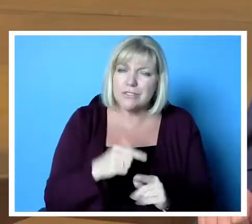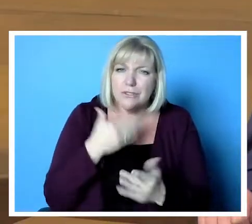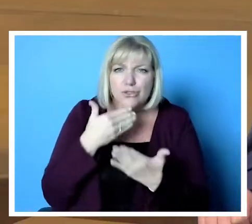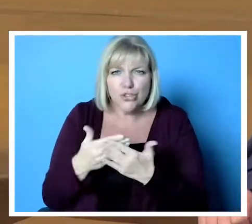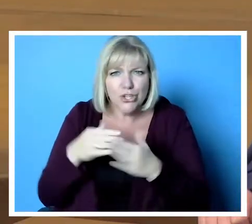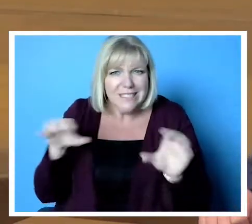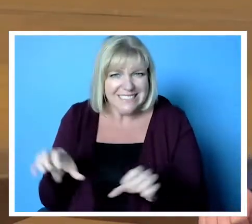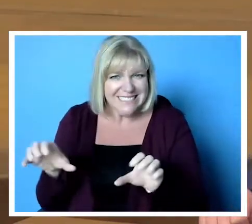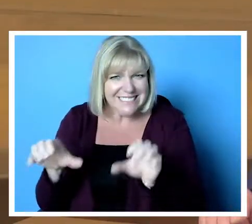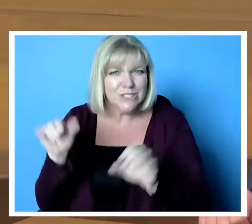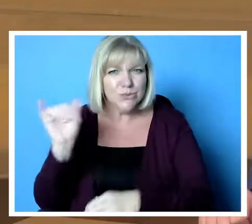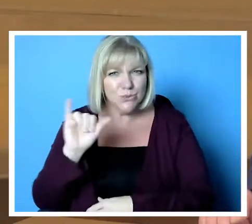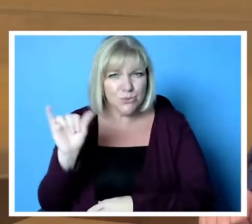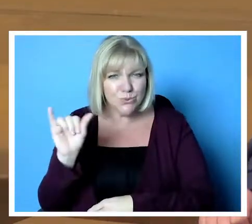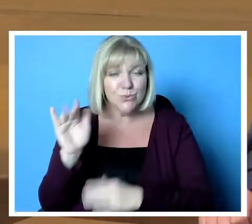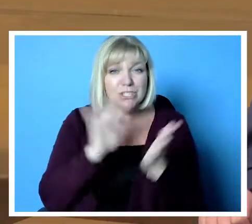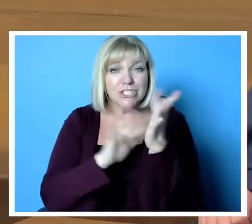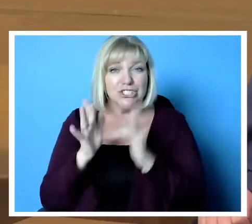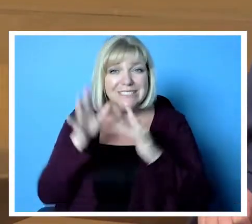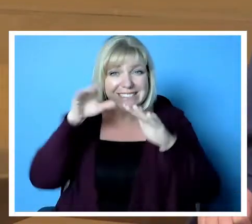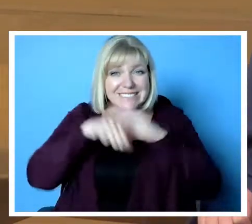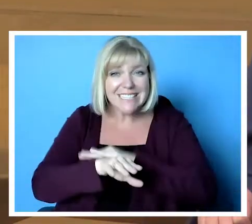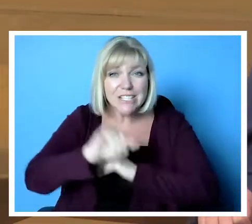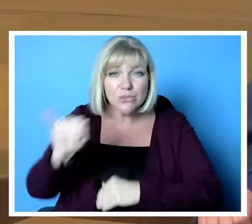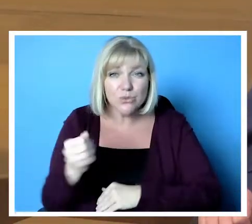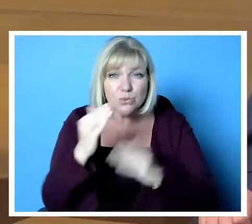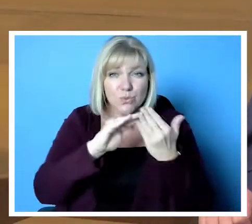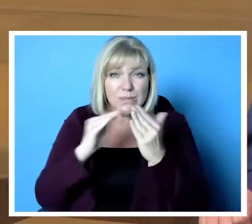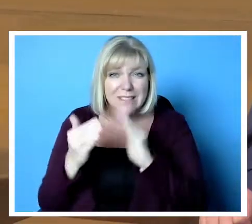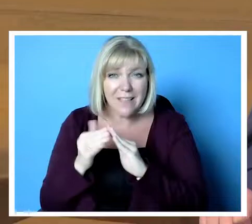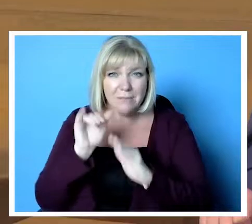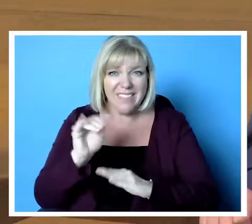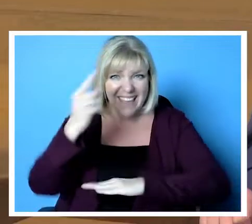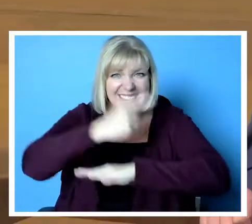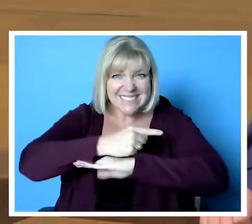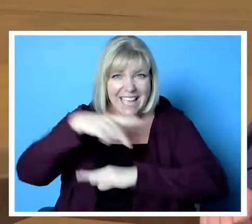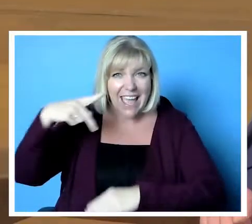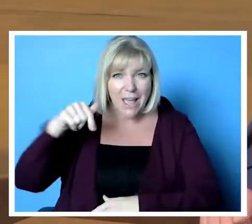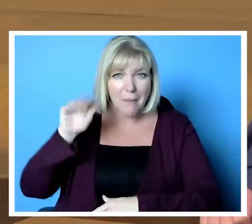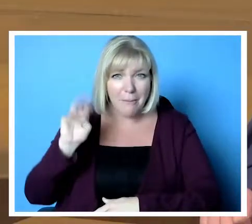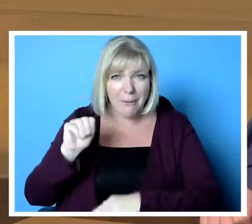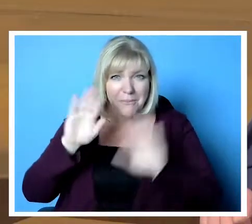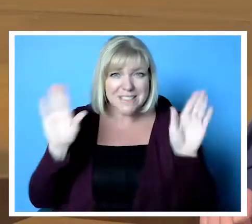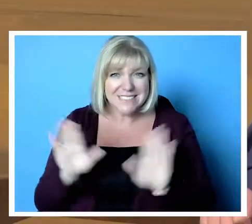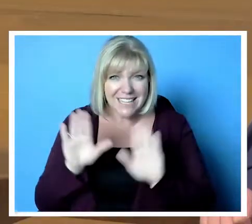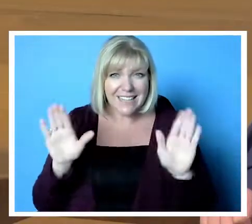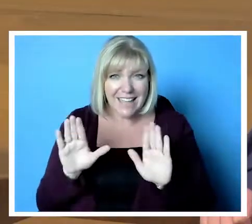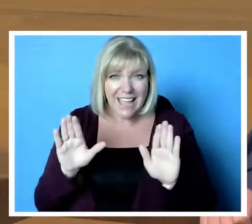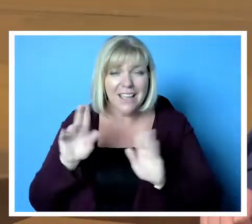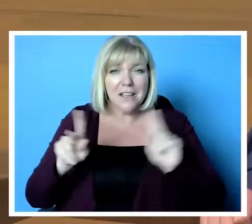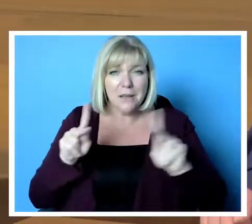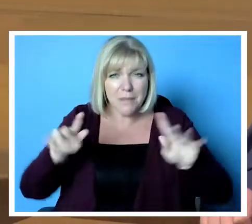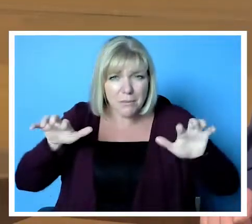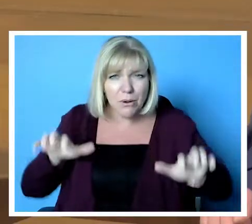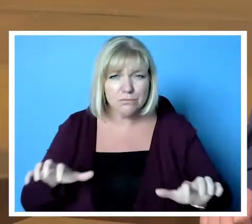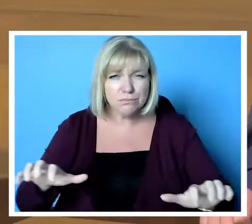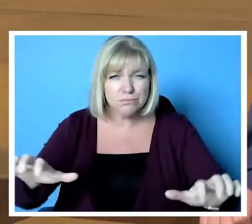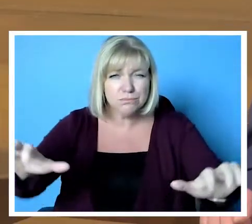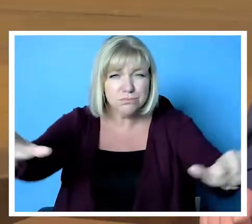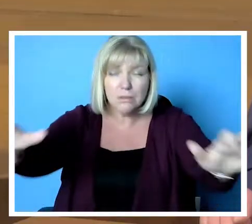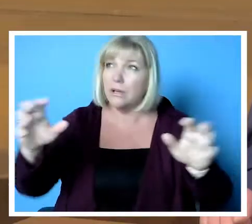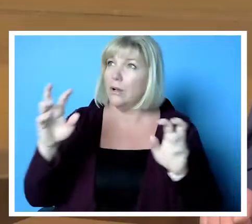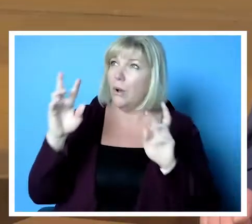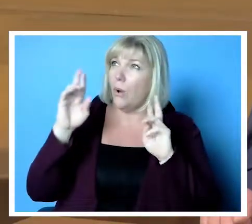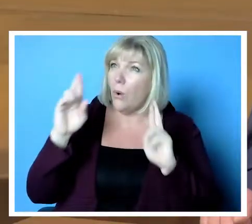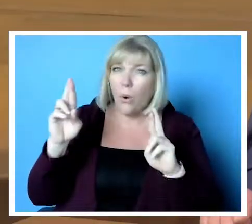into Jerusalem on Palm Sunday, the people had hopes that he would heal this oppressive system that they